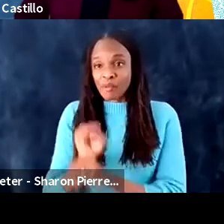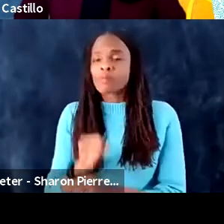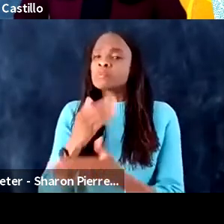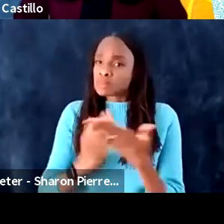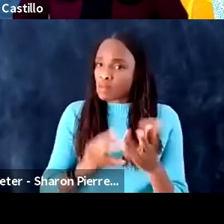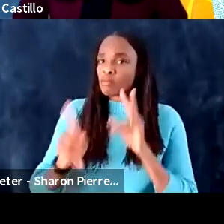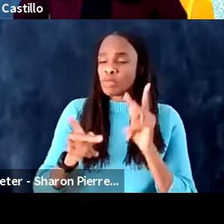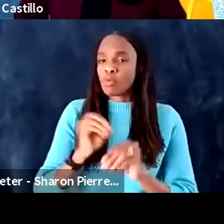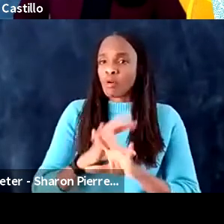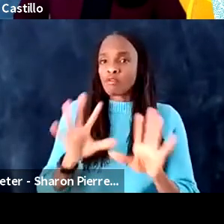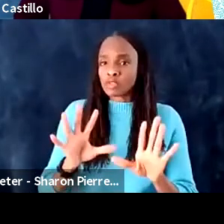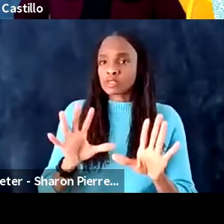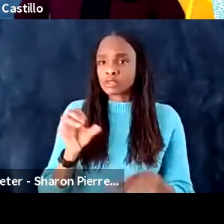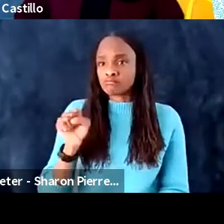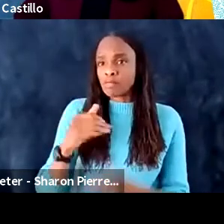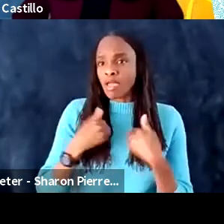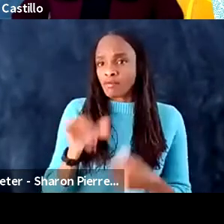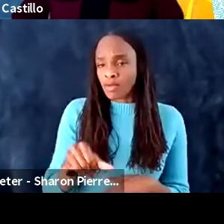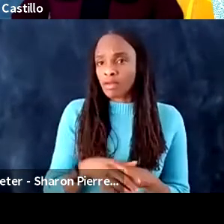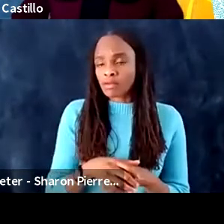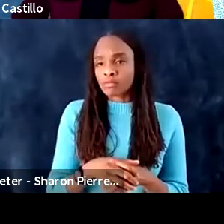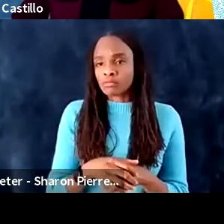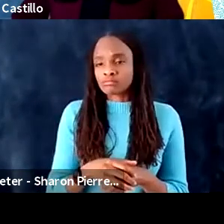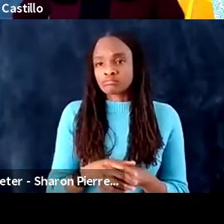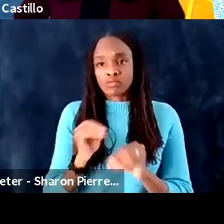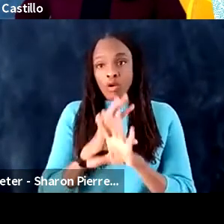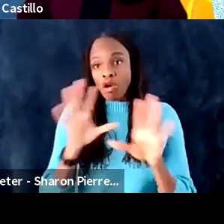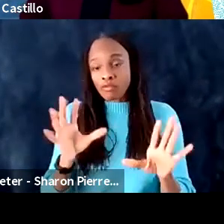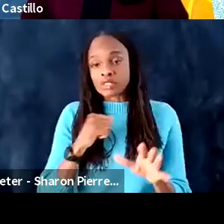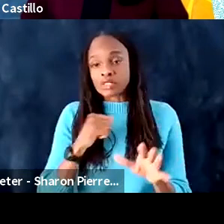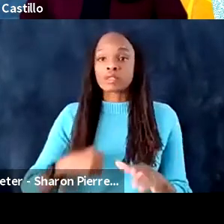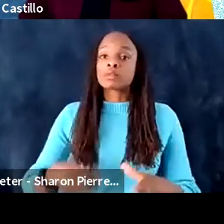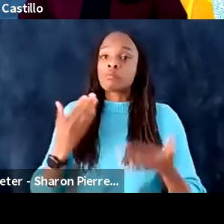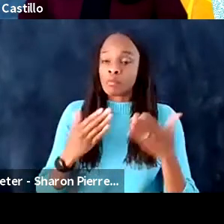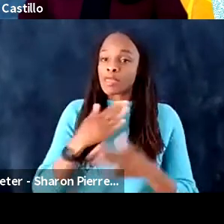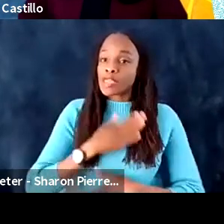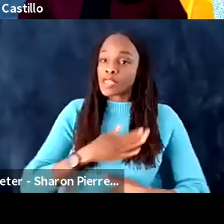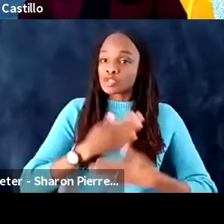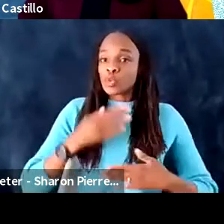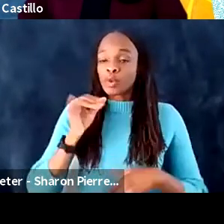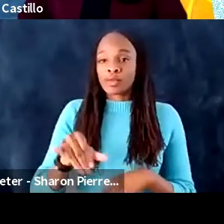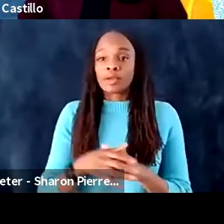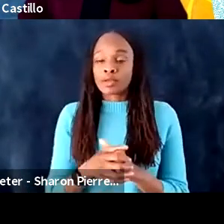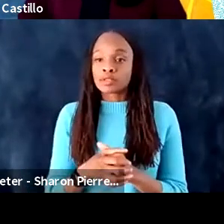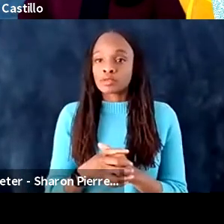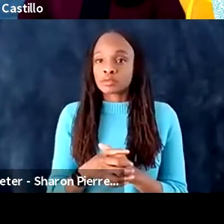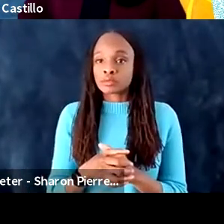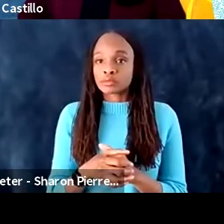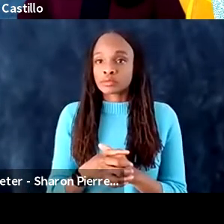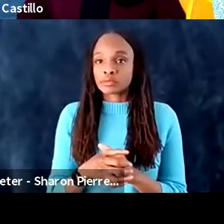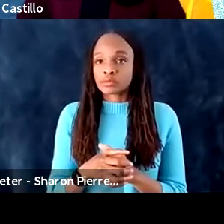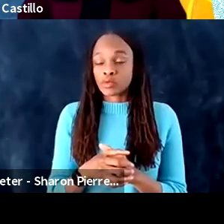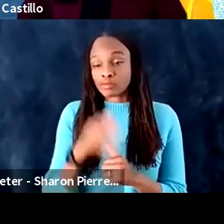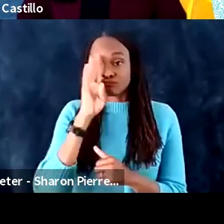obviously, you know, do and may, and obviously may enjoy that, you know, in terms of the,